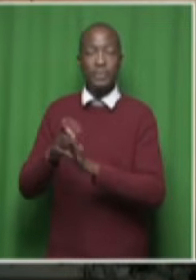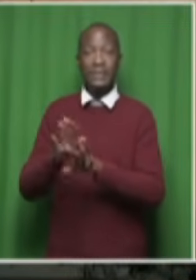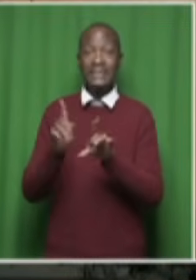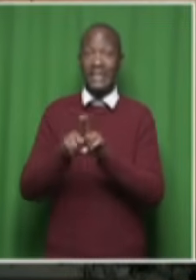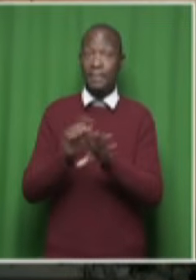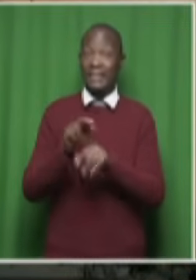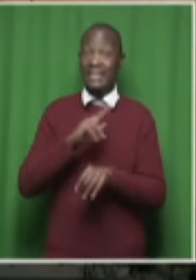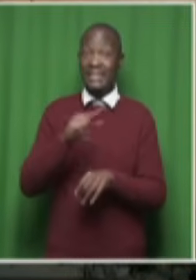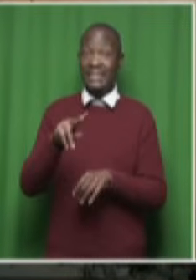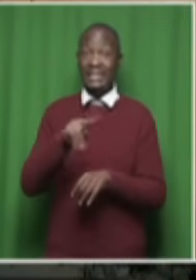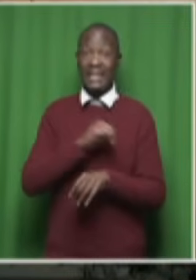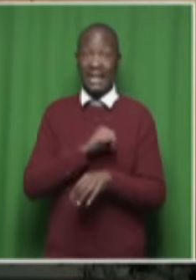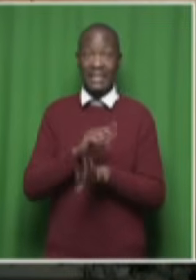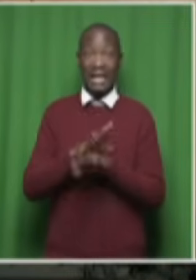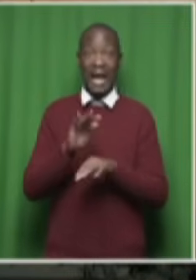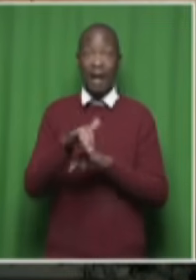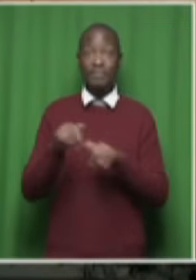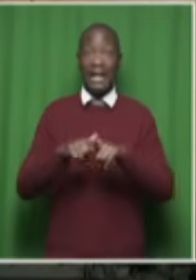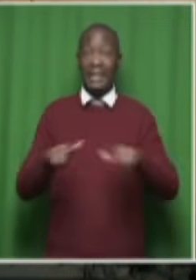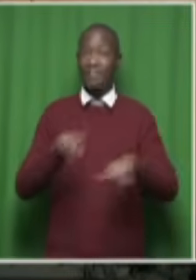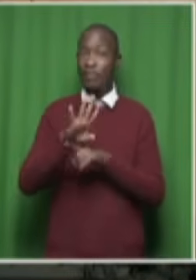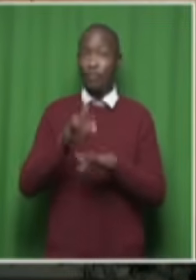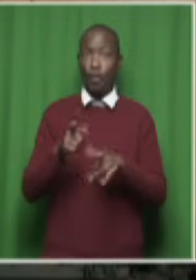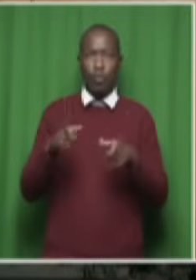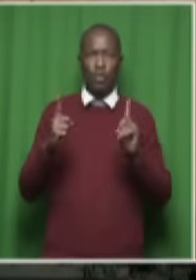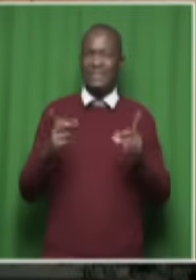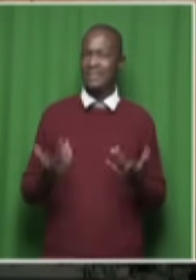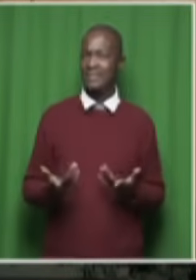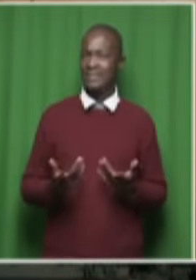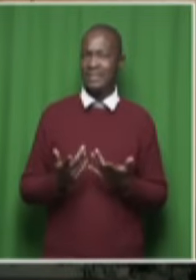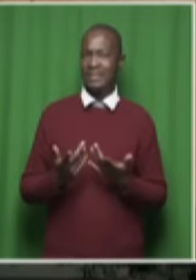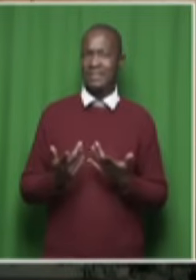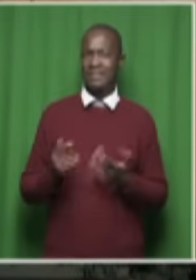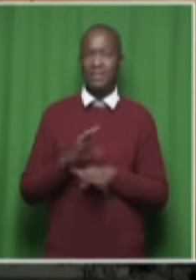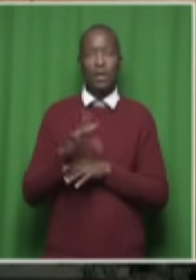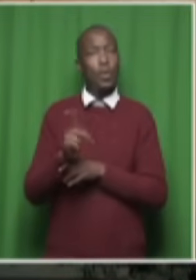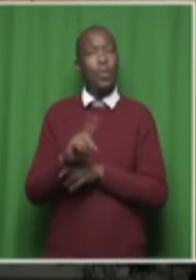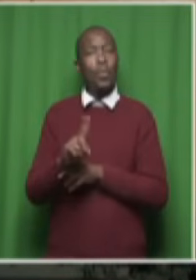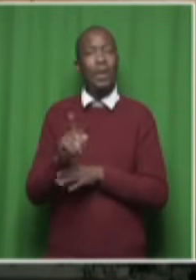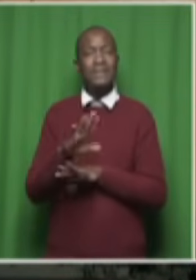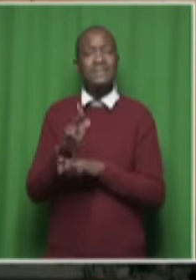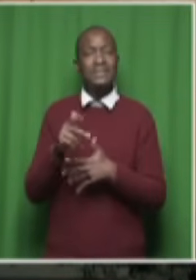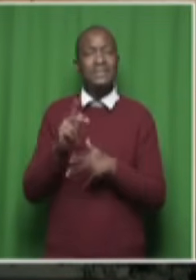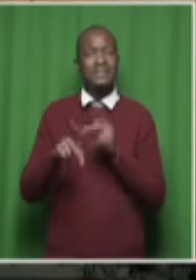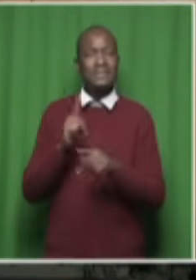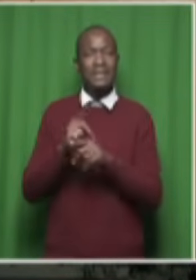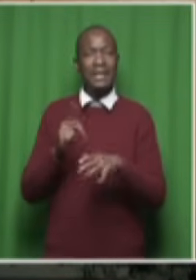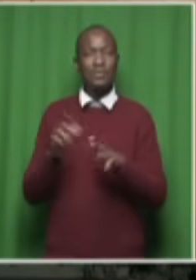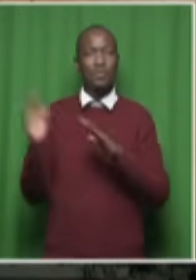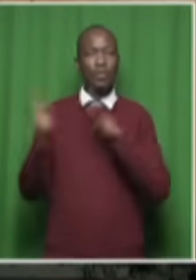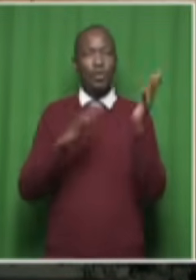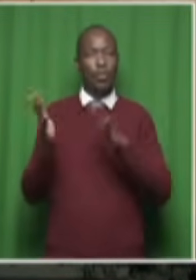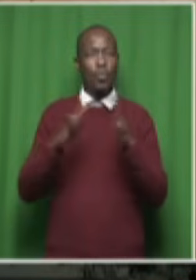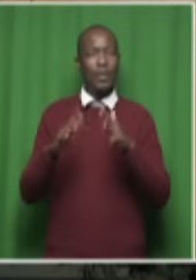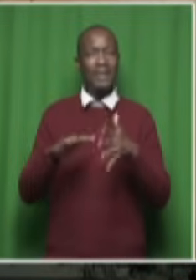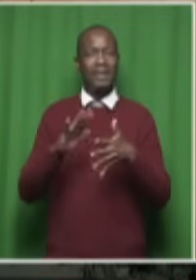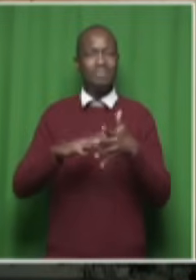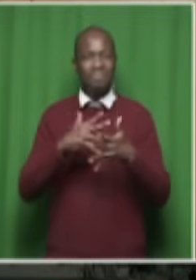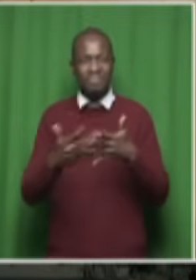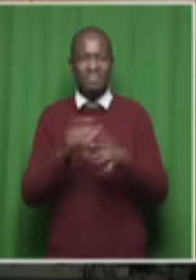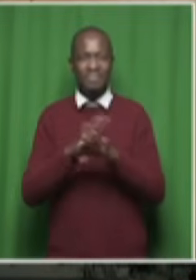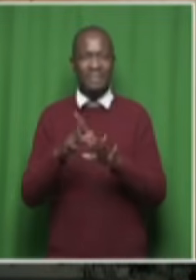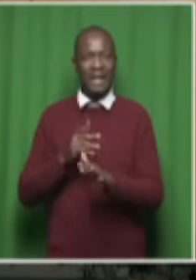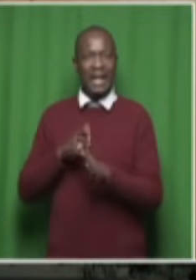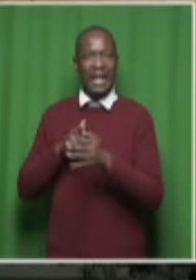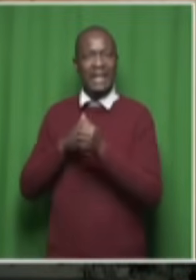standby after a level 4 warning. What type of weather patterns are leading to this current extreme condition that